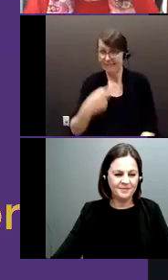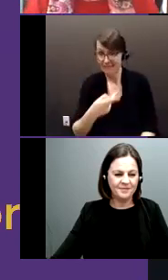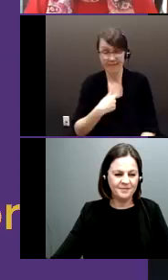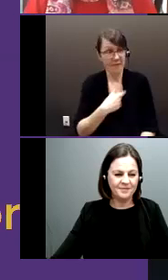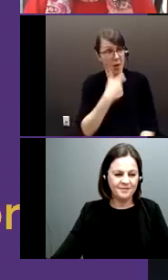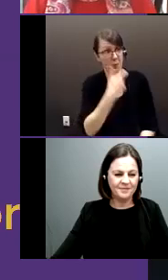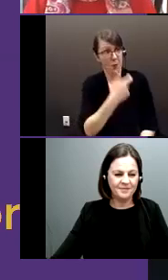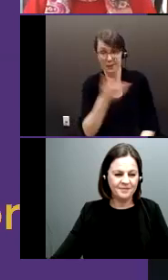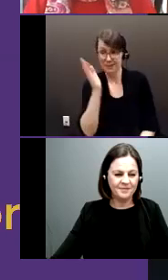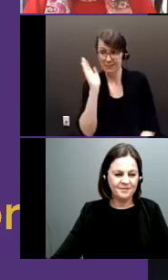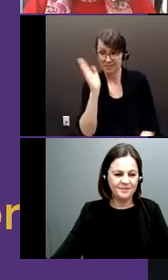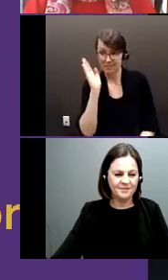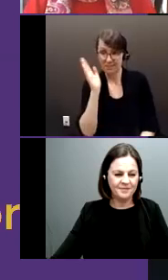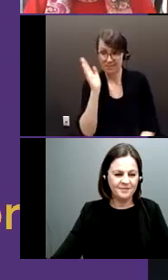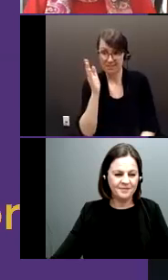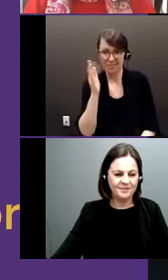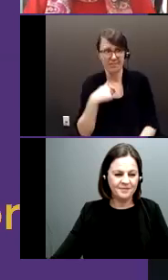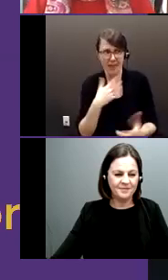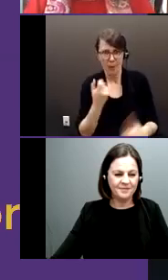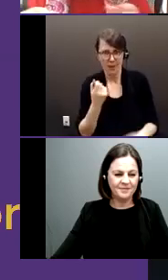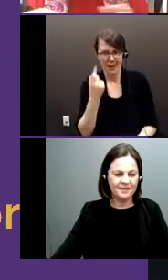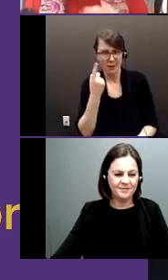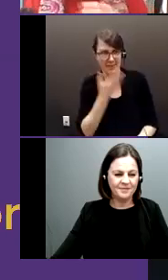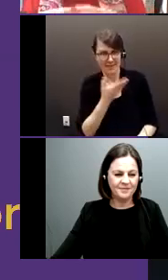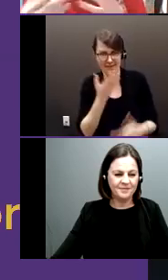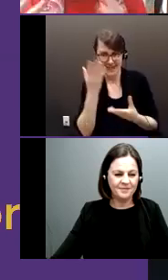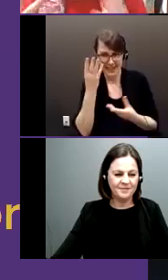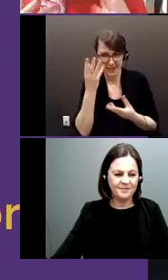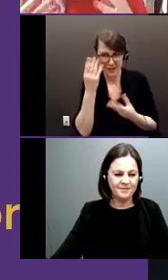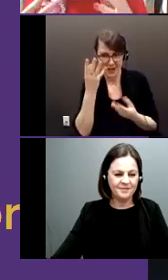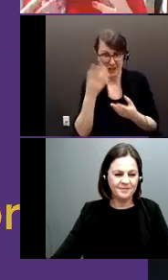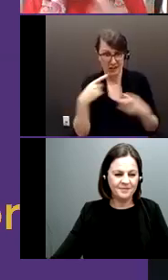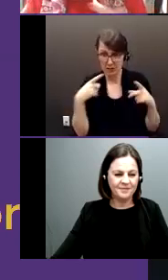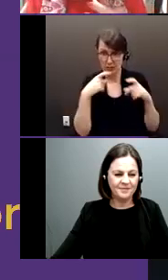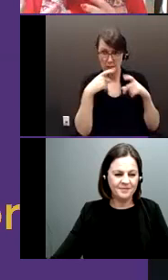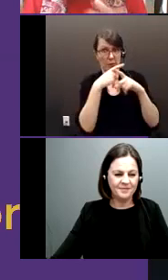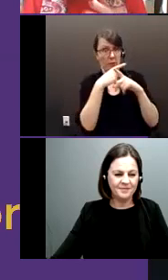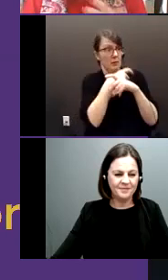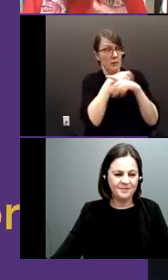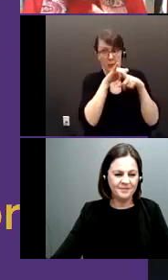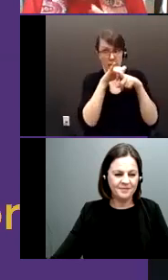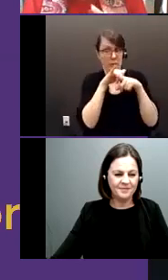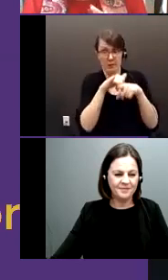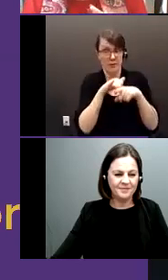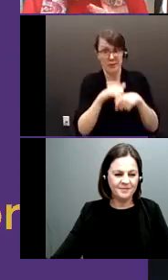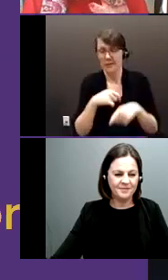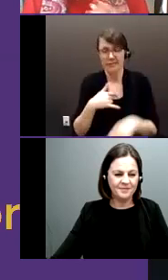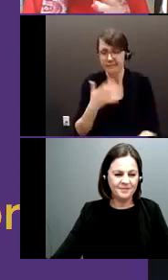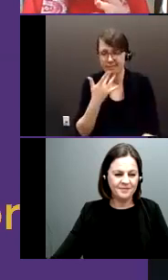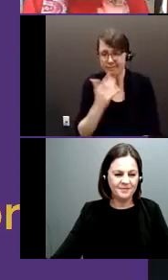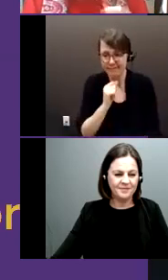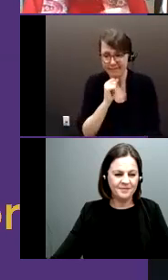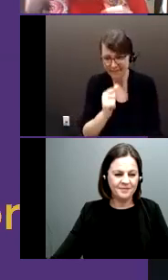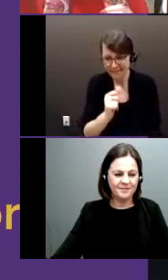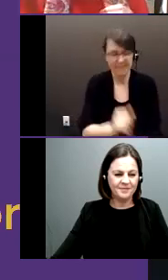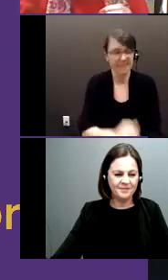the information that's being shared with me. And when we look at this whole notion of trauma informed,